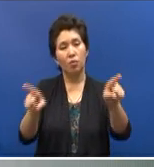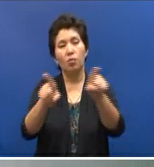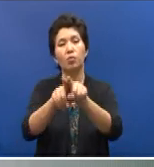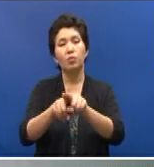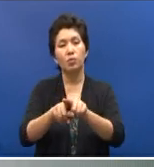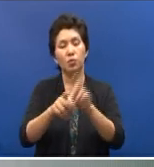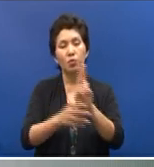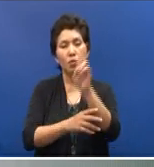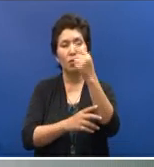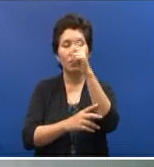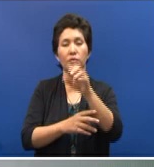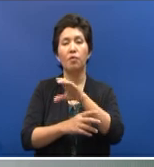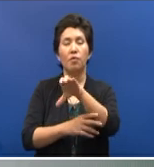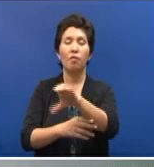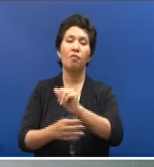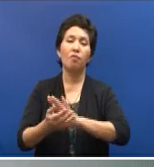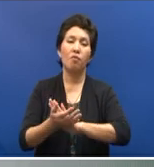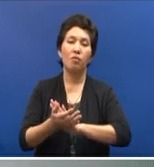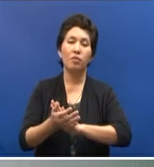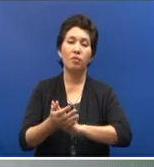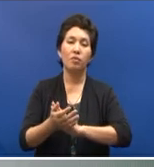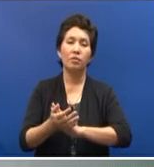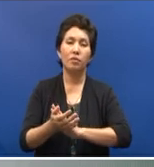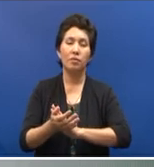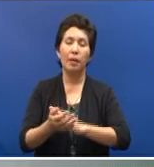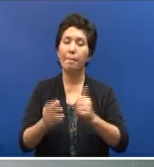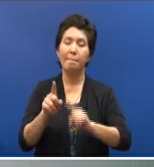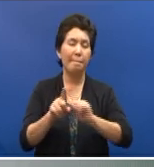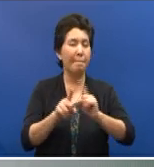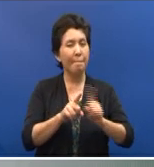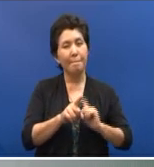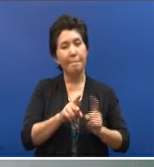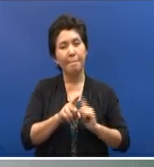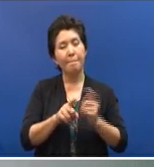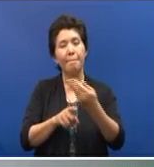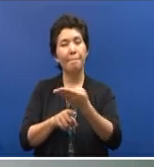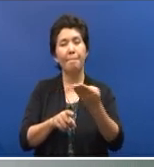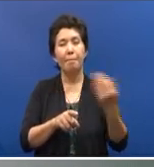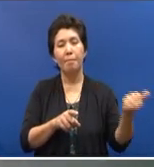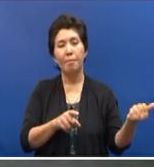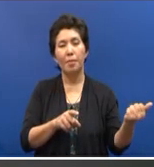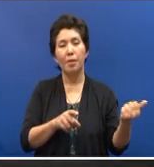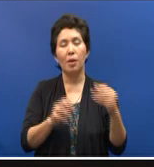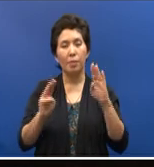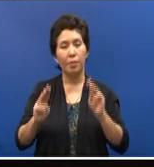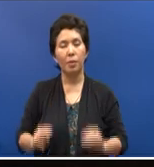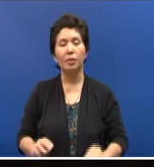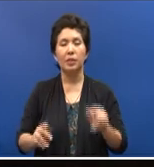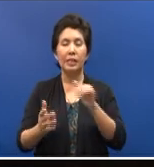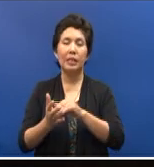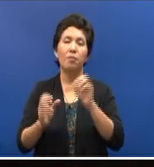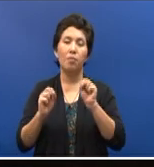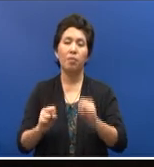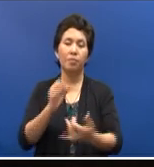can use force to diffuse conflict and many other things that state can